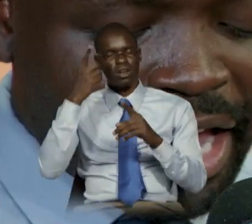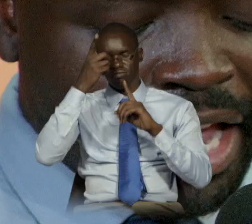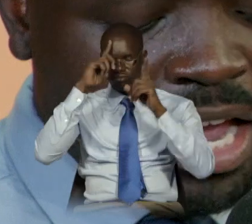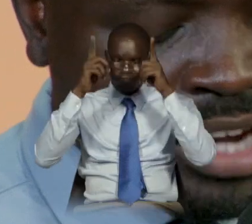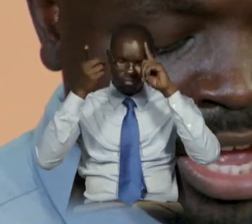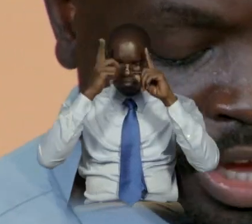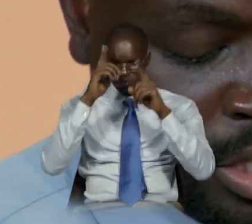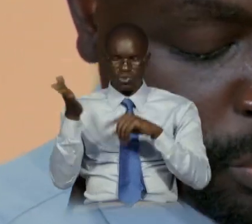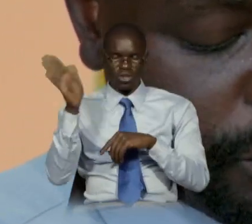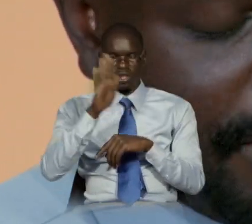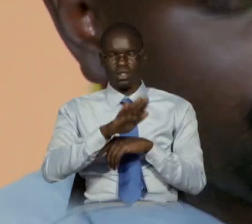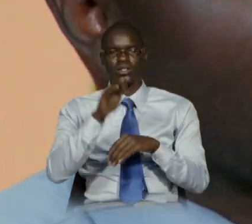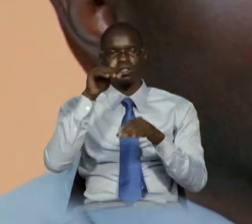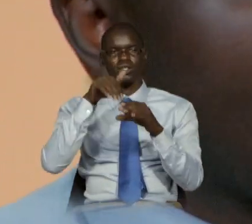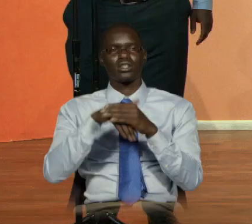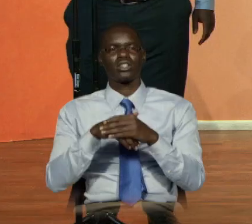bringing the word back again,